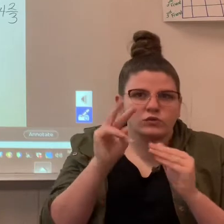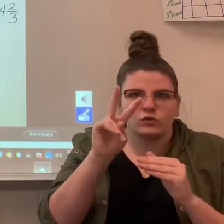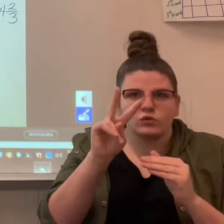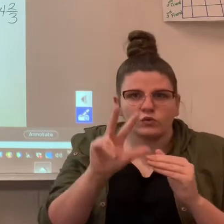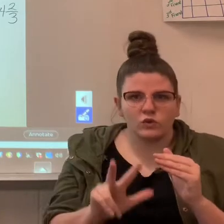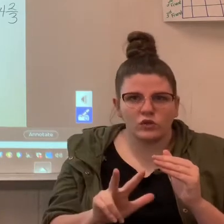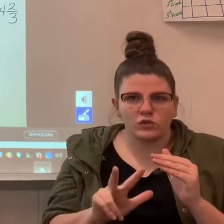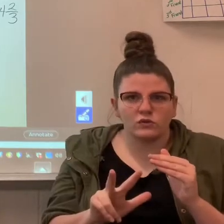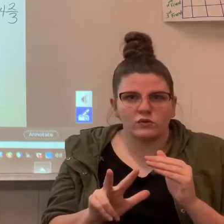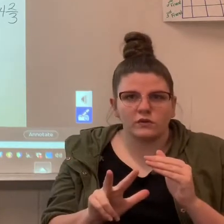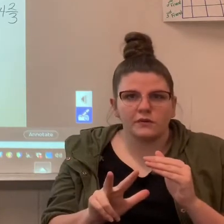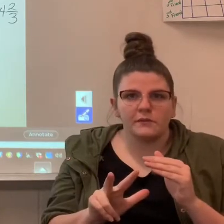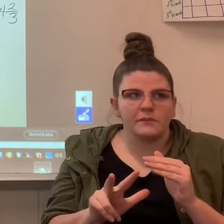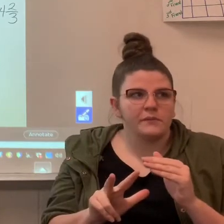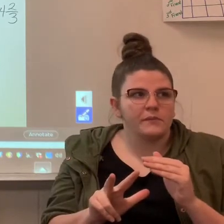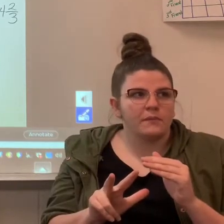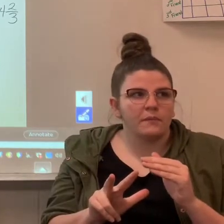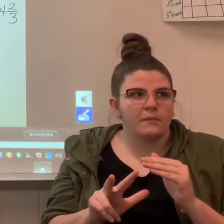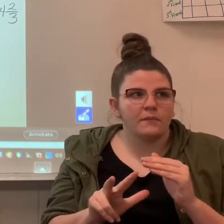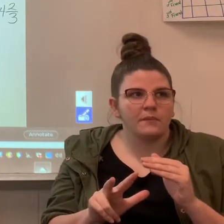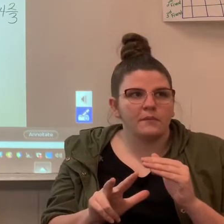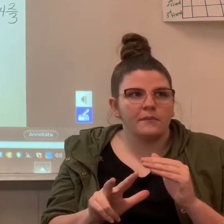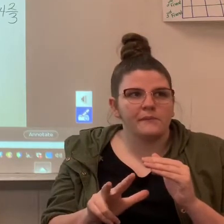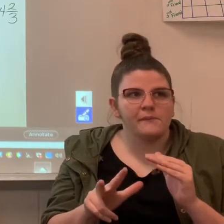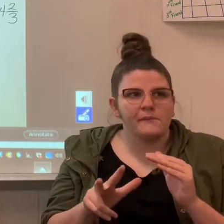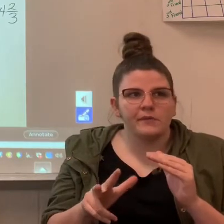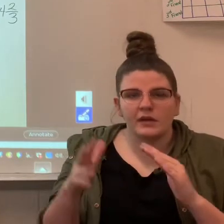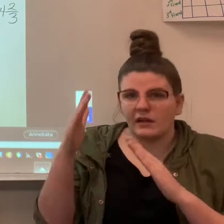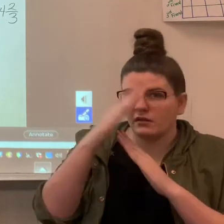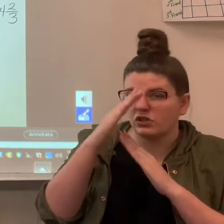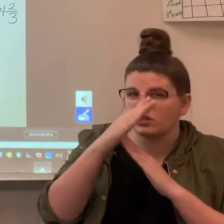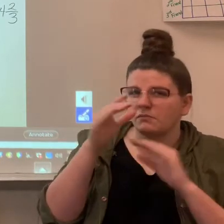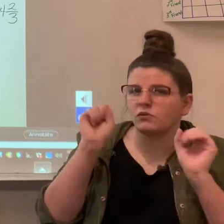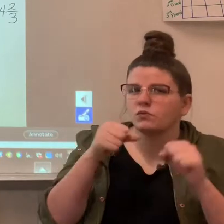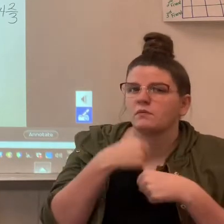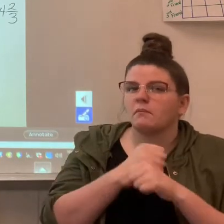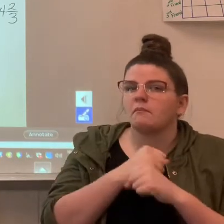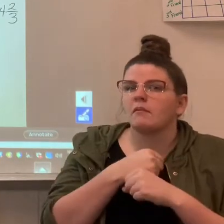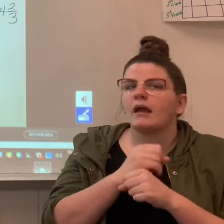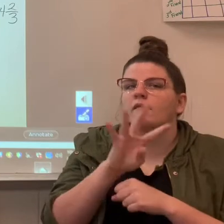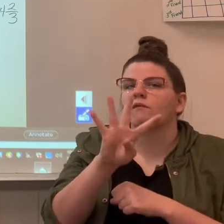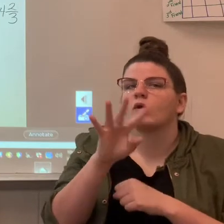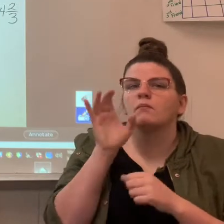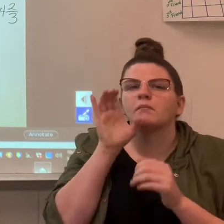And up here you can make 4 picture frames.